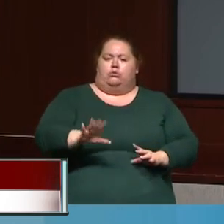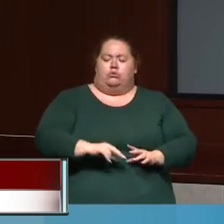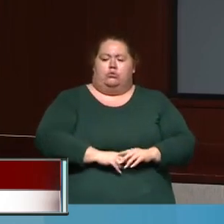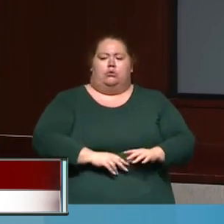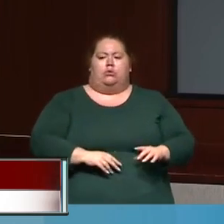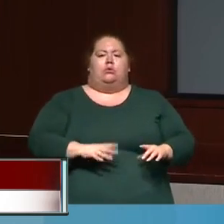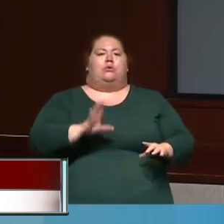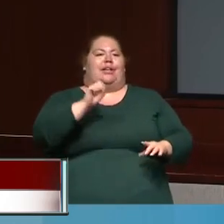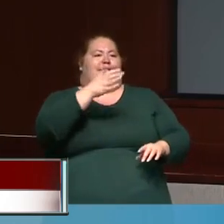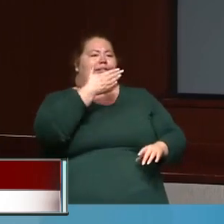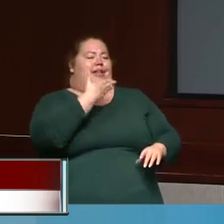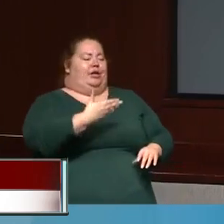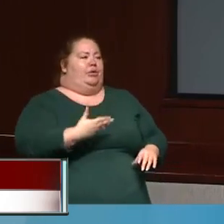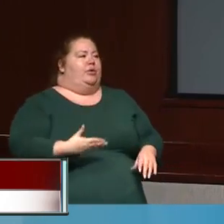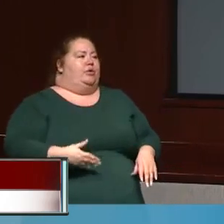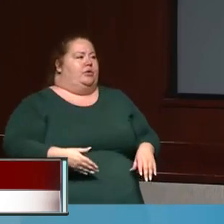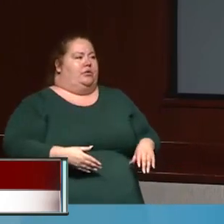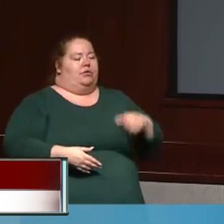It does. Thank you.